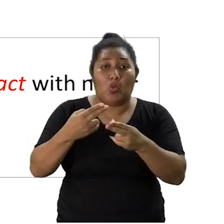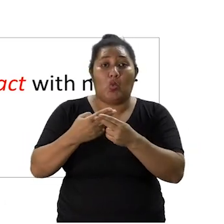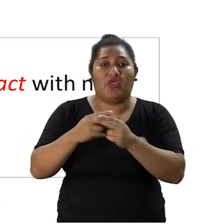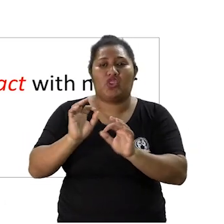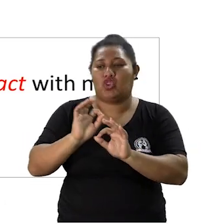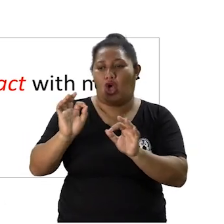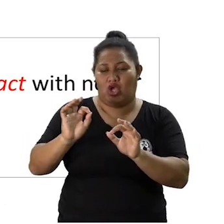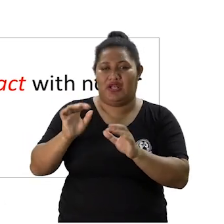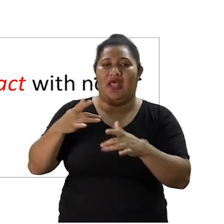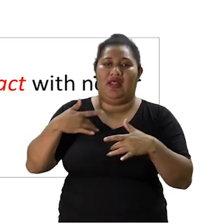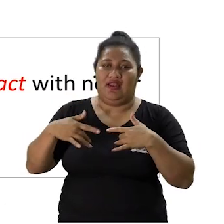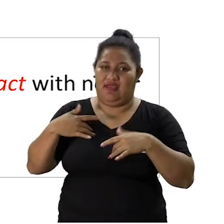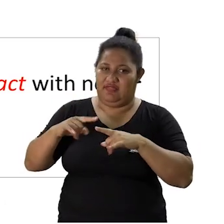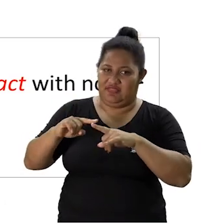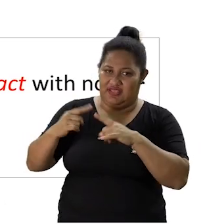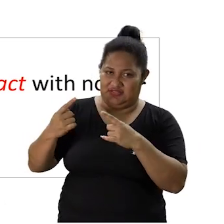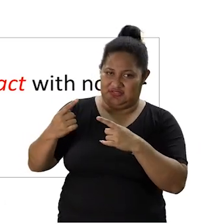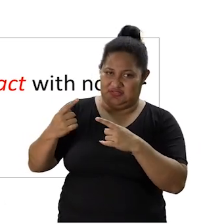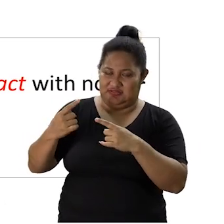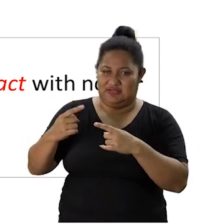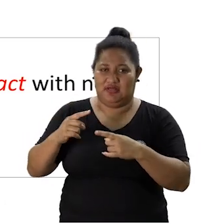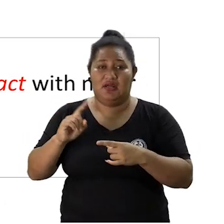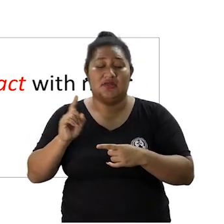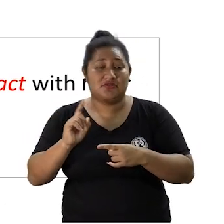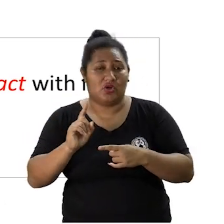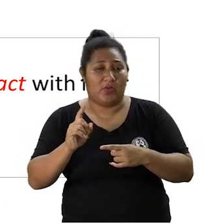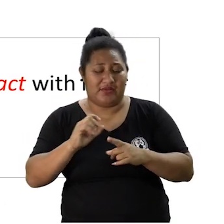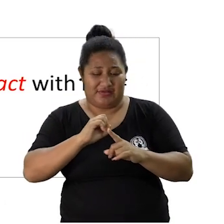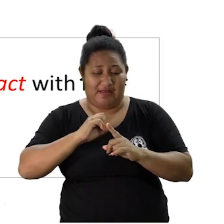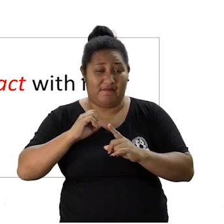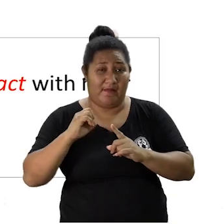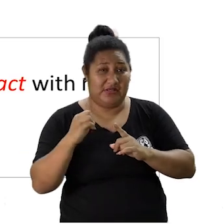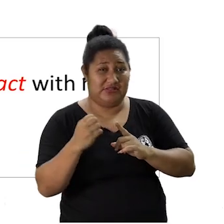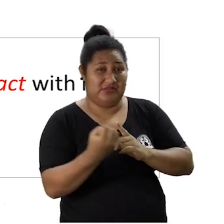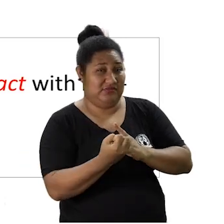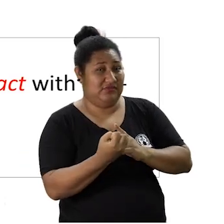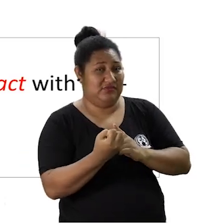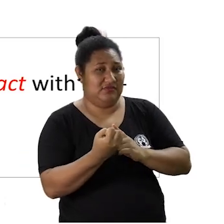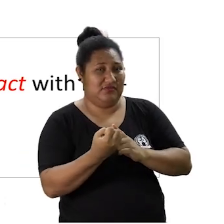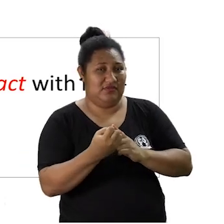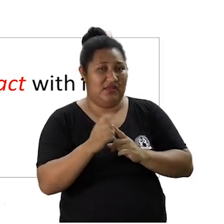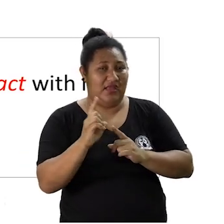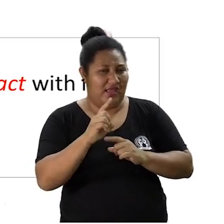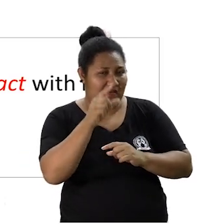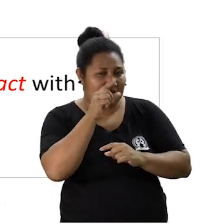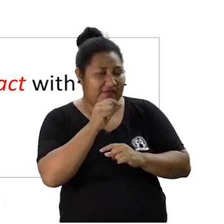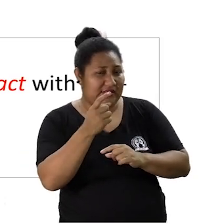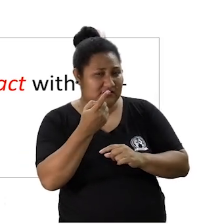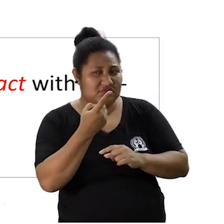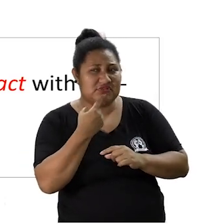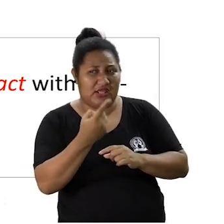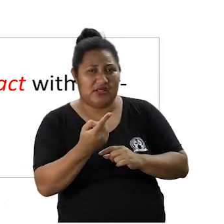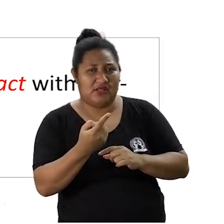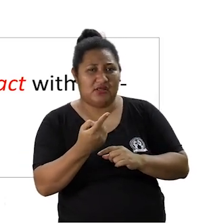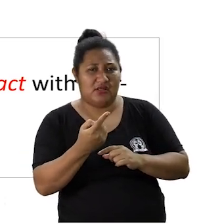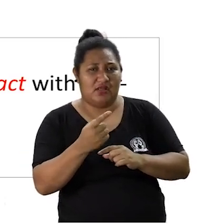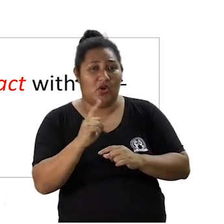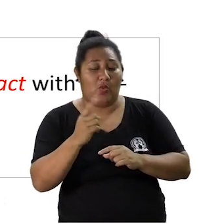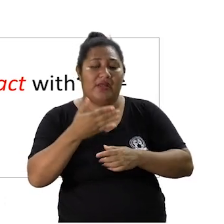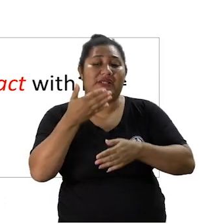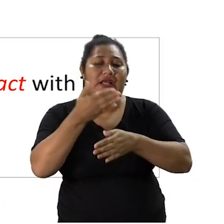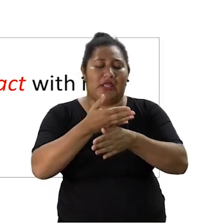things. Okay? O no inga. O le si o manga lea. Inventa tu wapea. E ngā